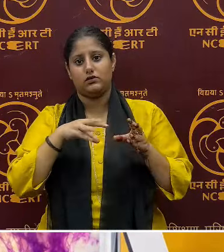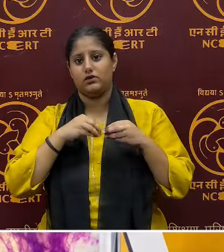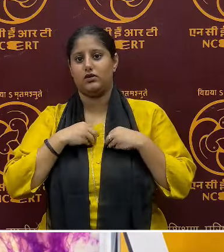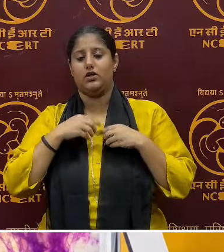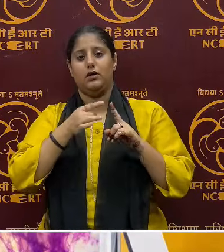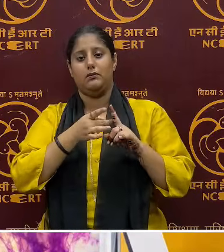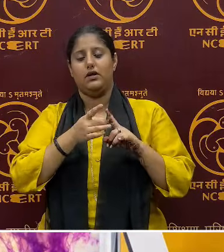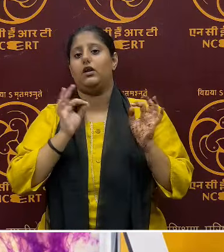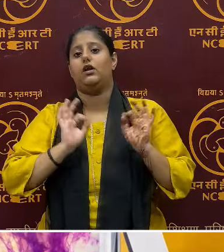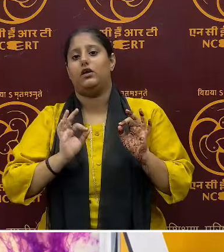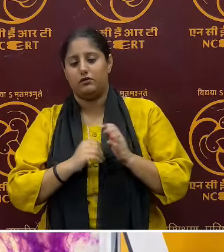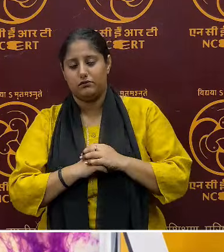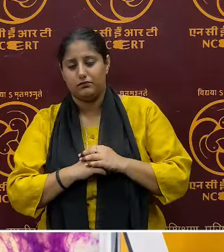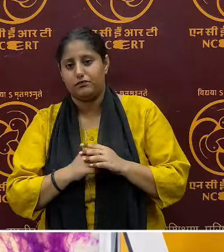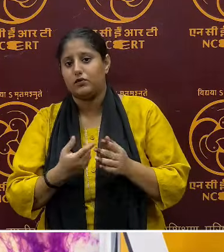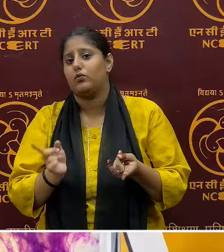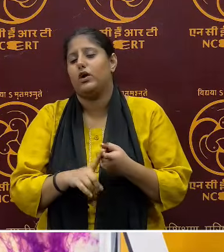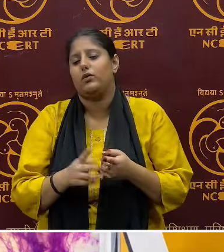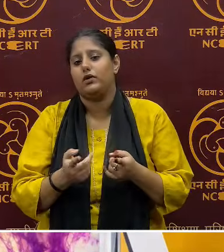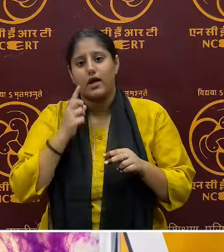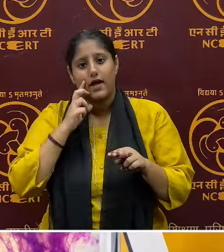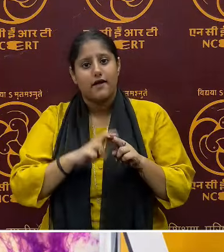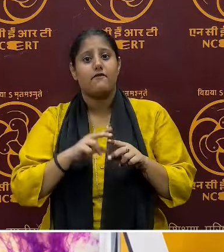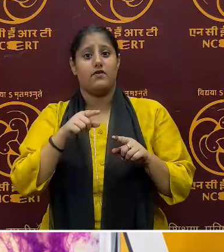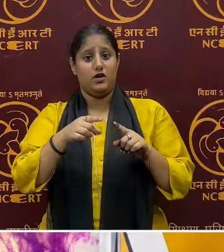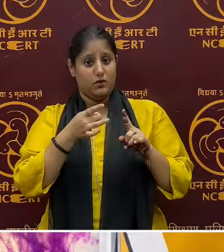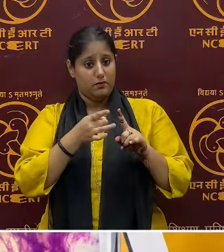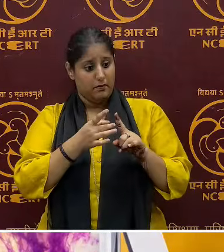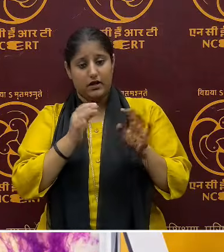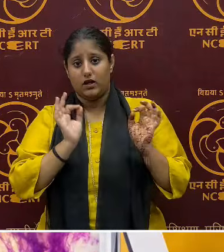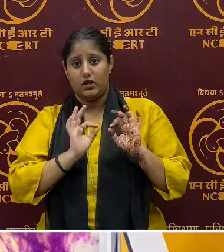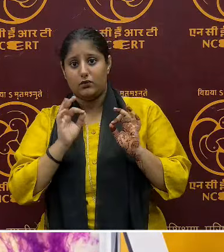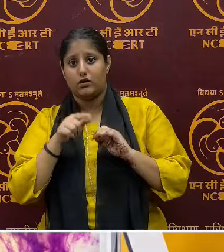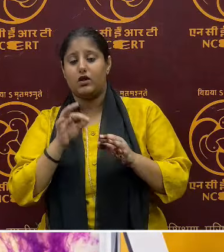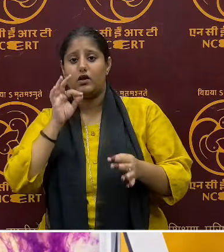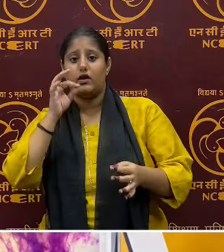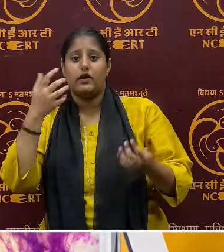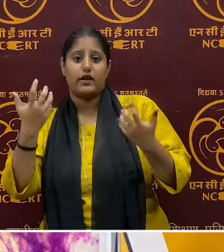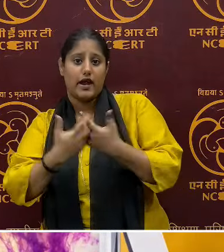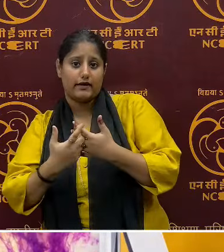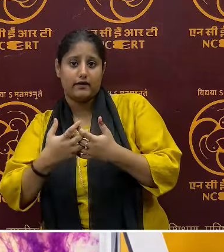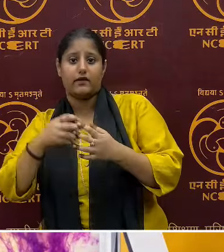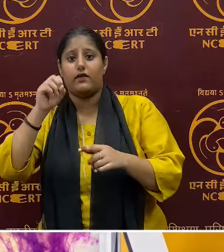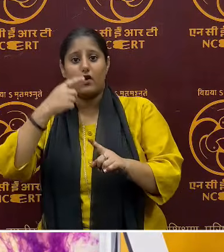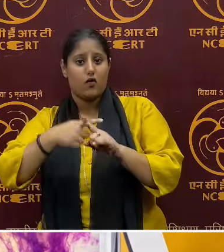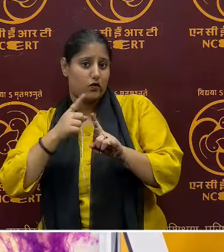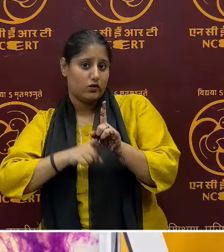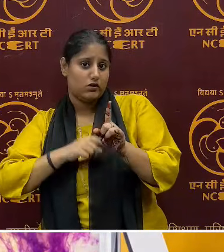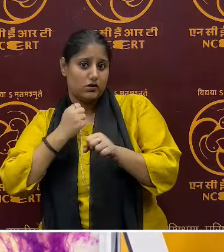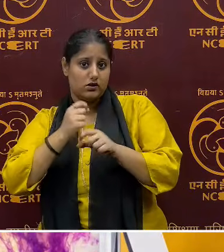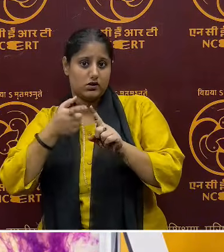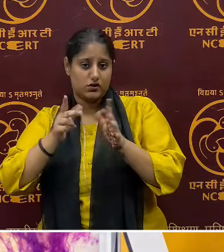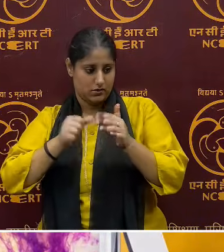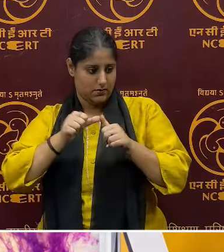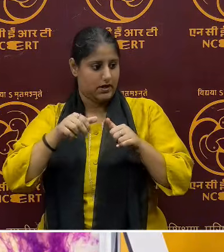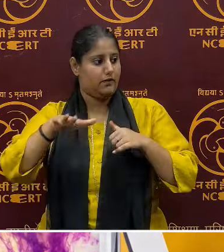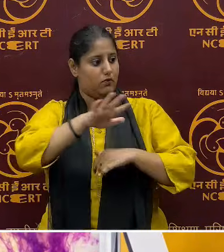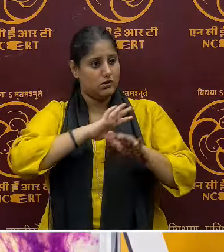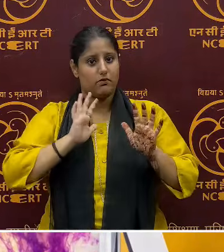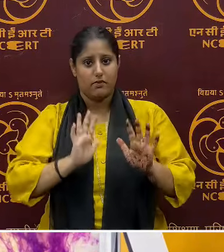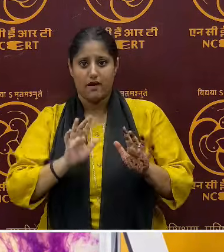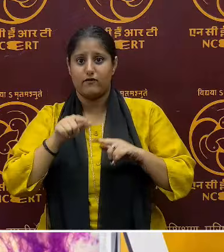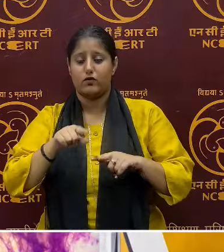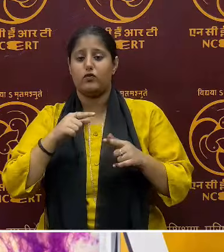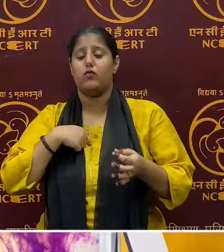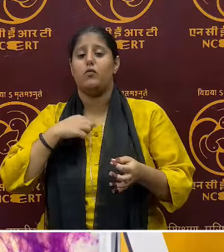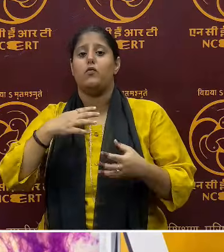non-metal. So what happened when the non-metal react with the oxygen present in the atmosphere, then it will form